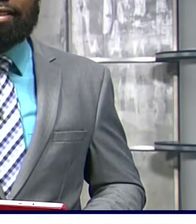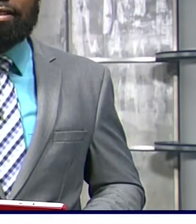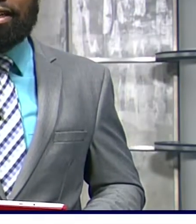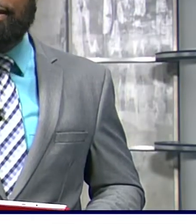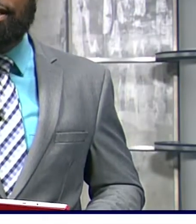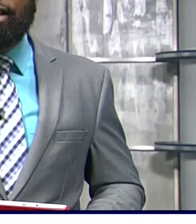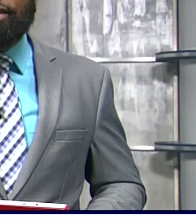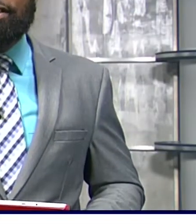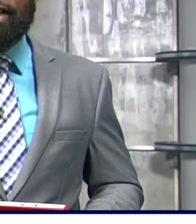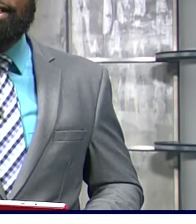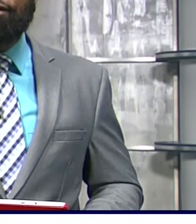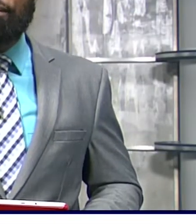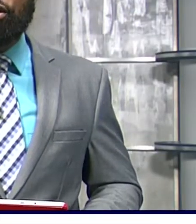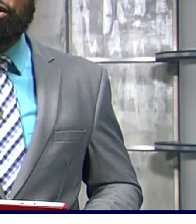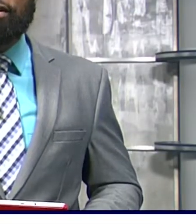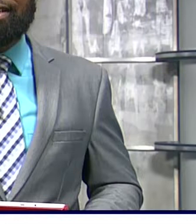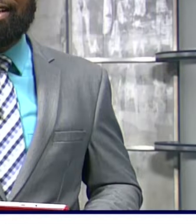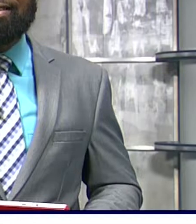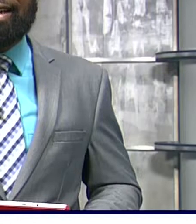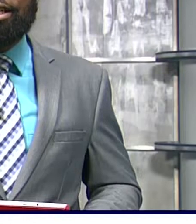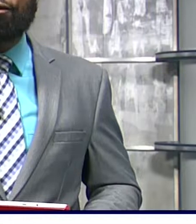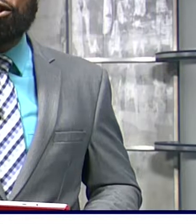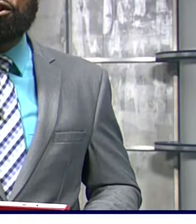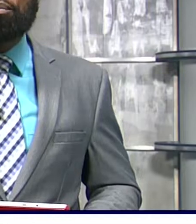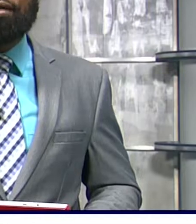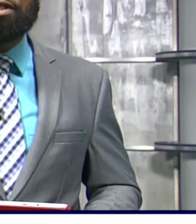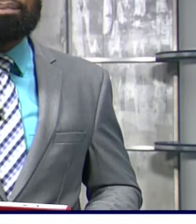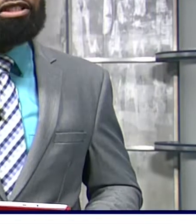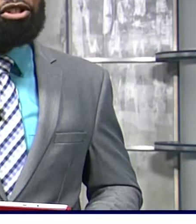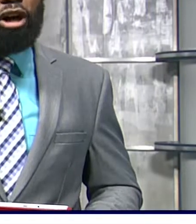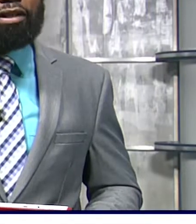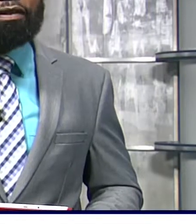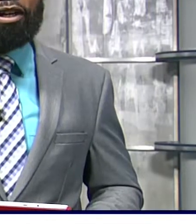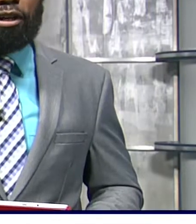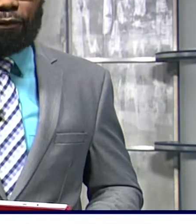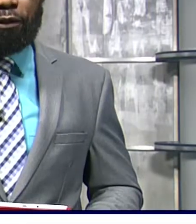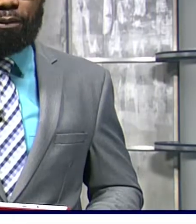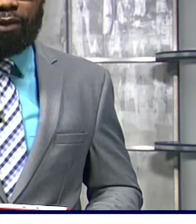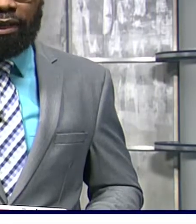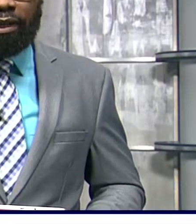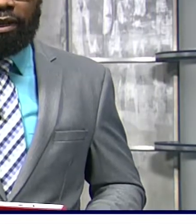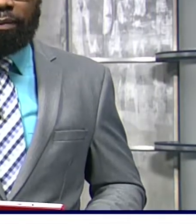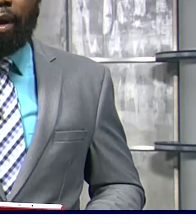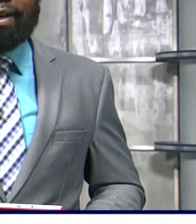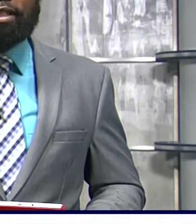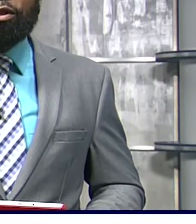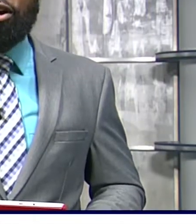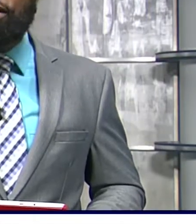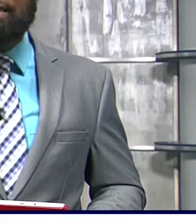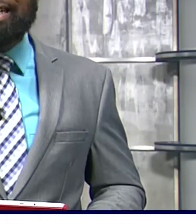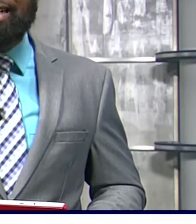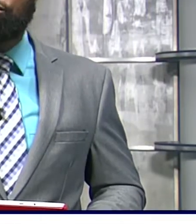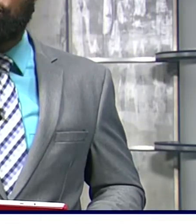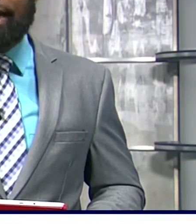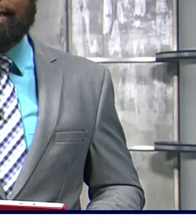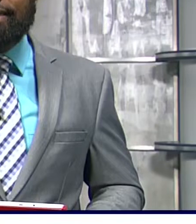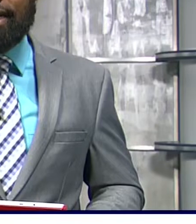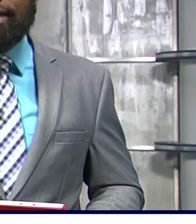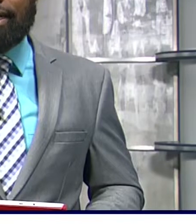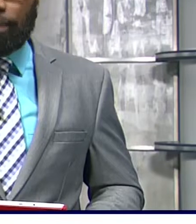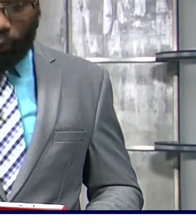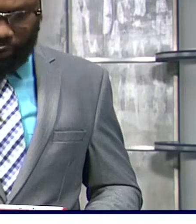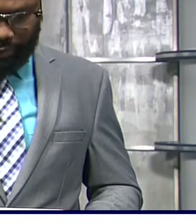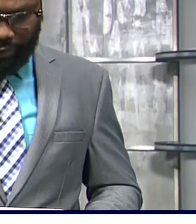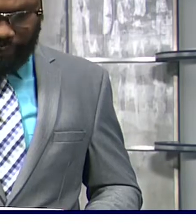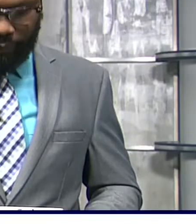Making headlines tonight, the state of emergency is extended for 2 months, but not the curfew. Barbados records a rise